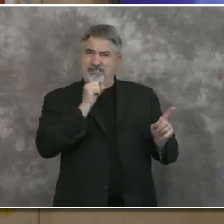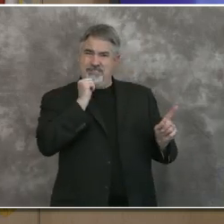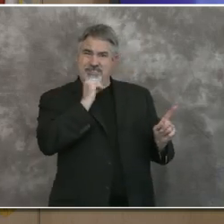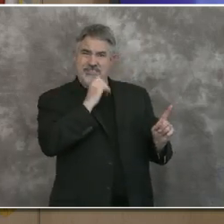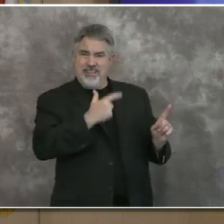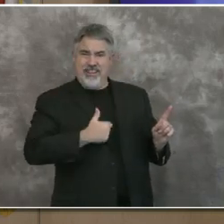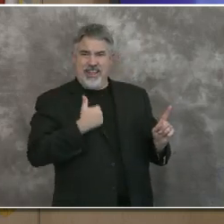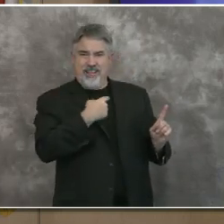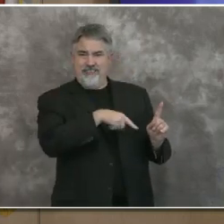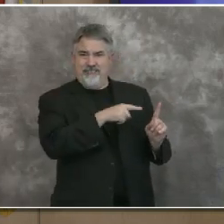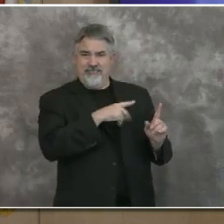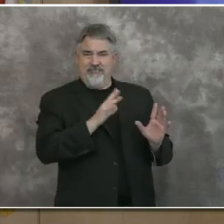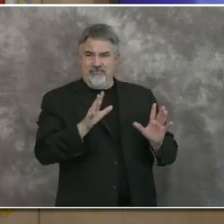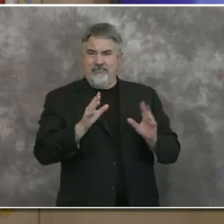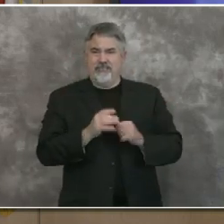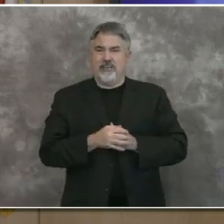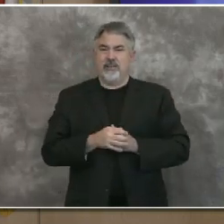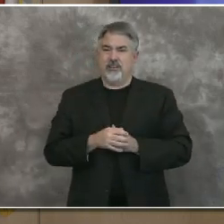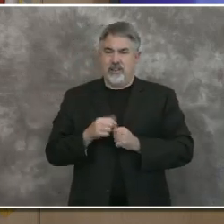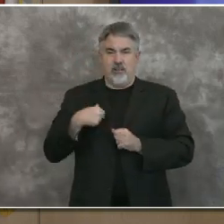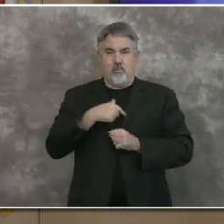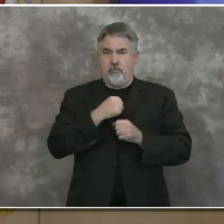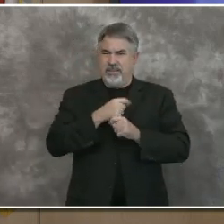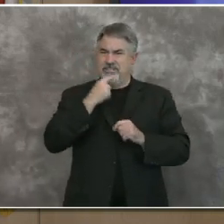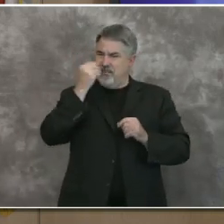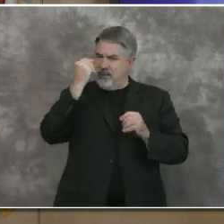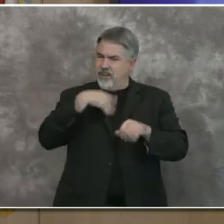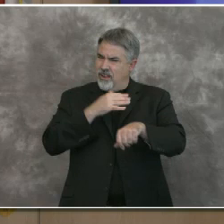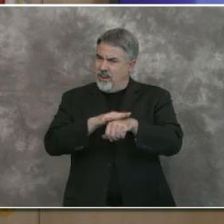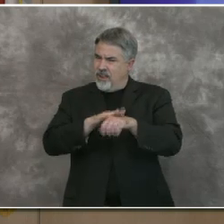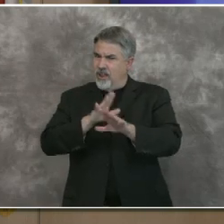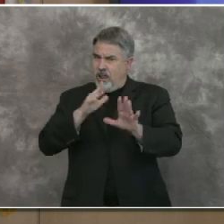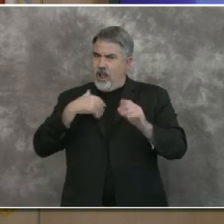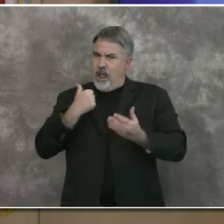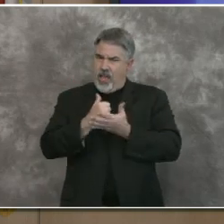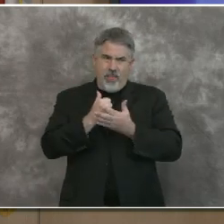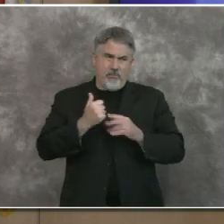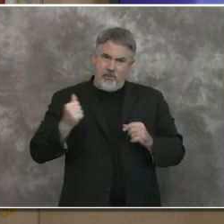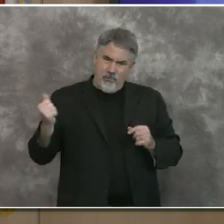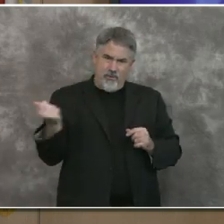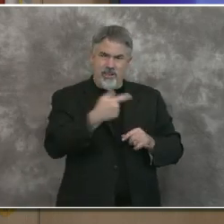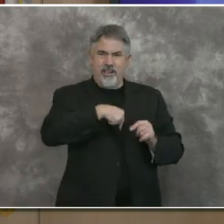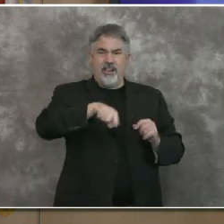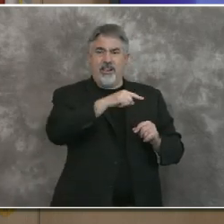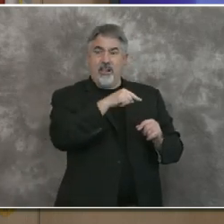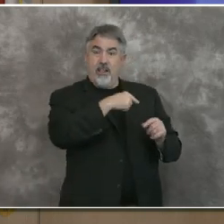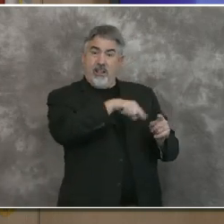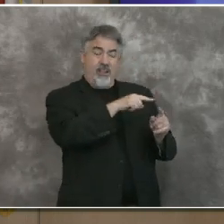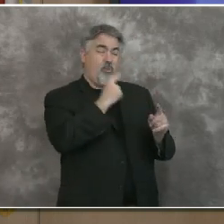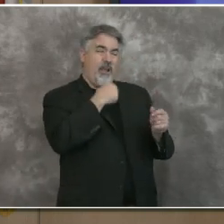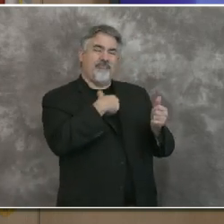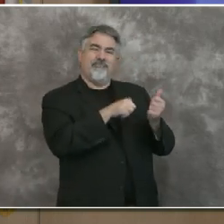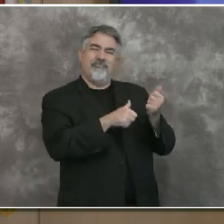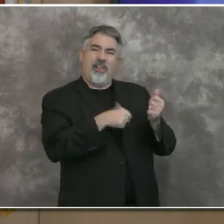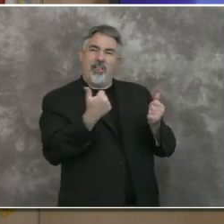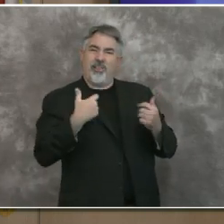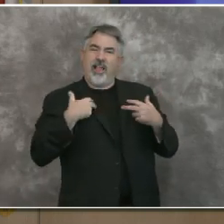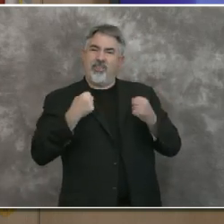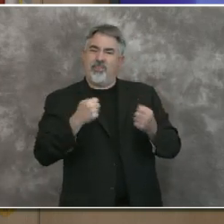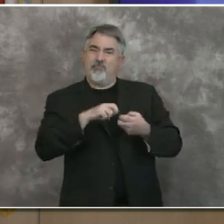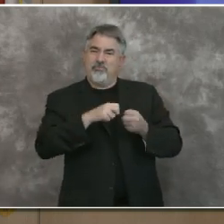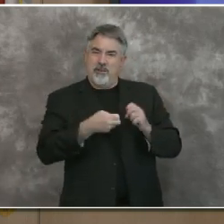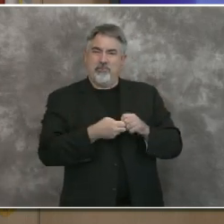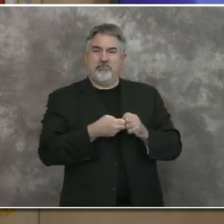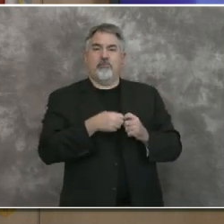sure that we are supporting, helping, aiding, and assisting both those with underlying health conditions as well as our